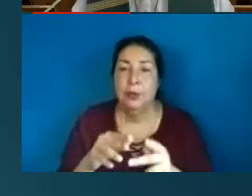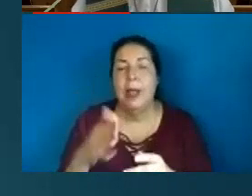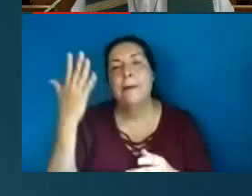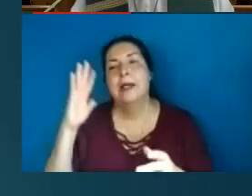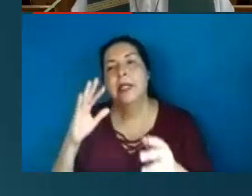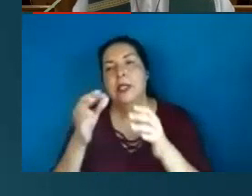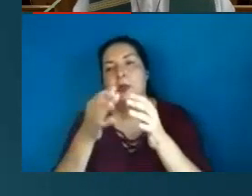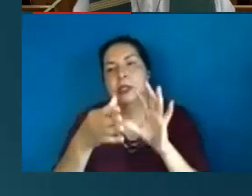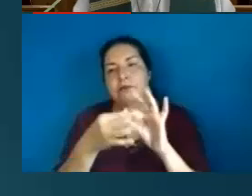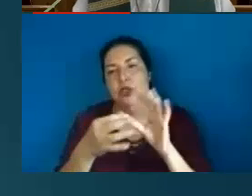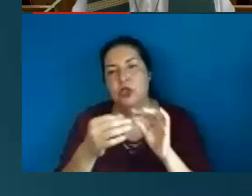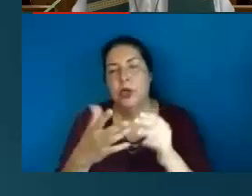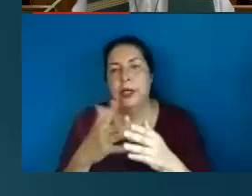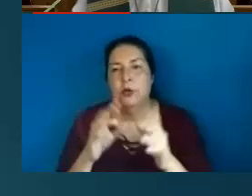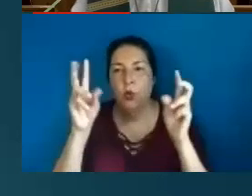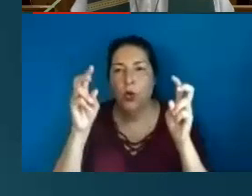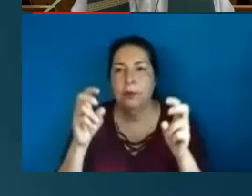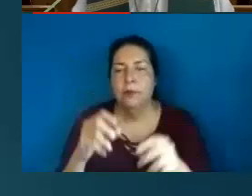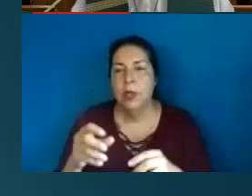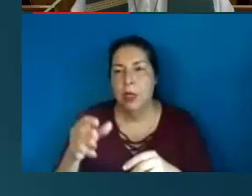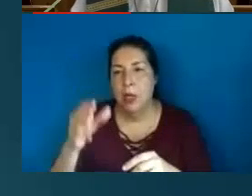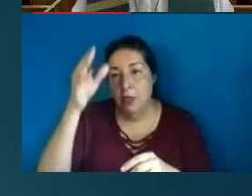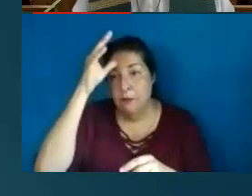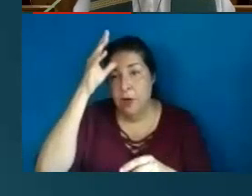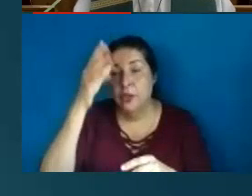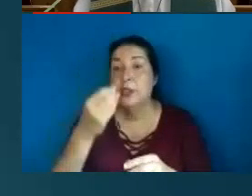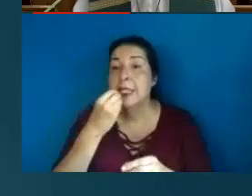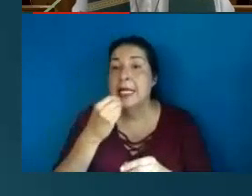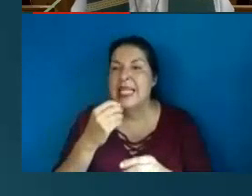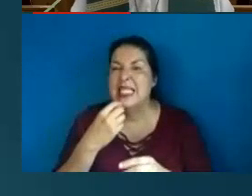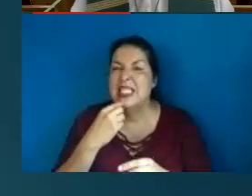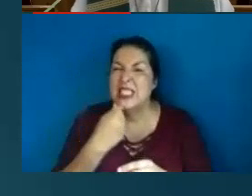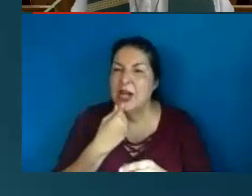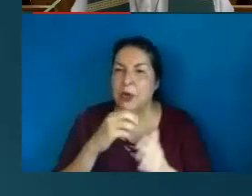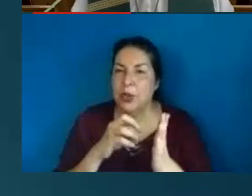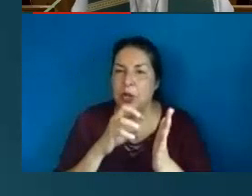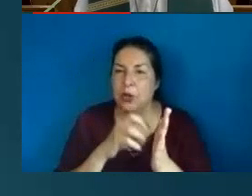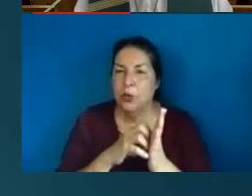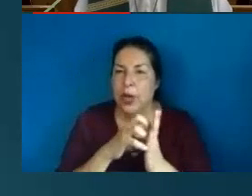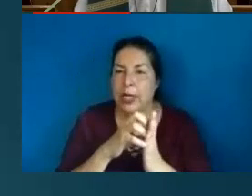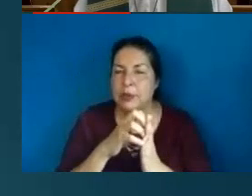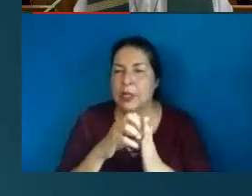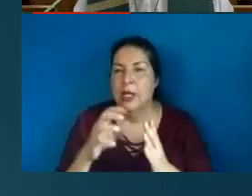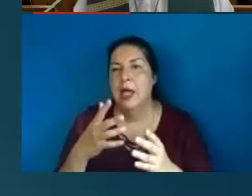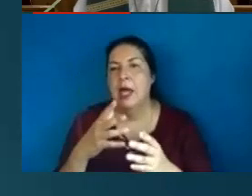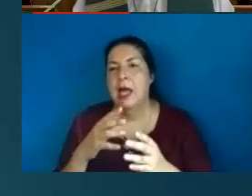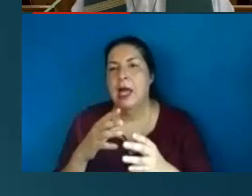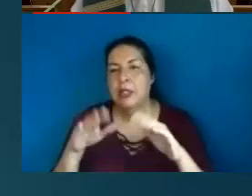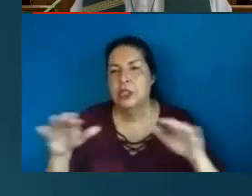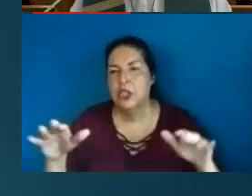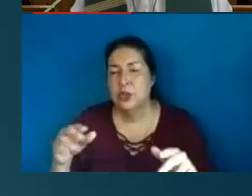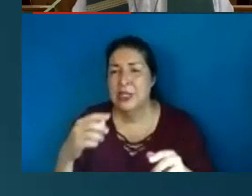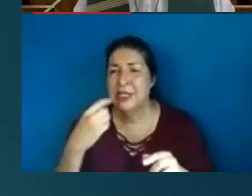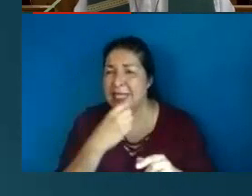quoted in our text, "The fathers have eaten sour grapes, and the children's teeth are set on edge." This